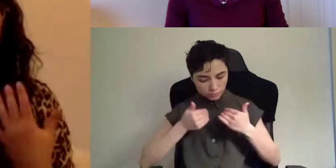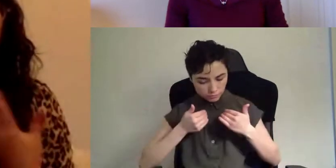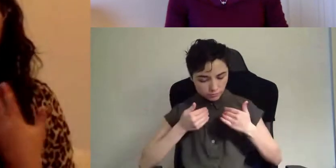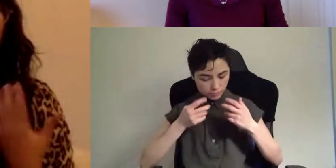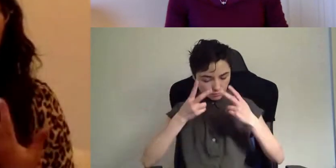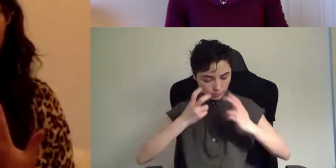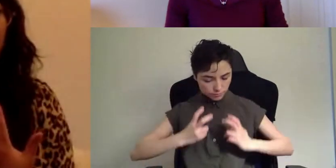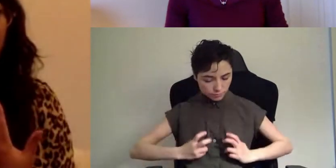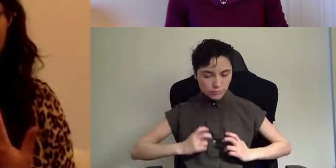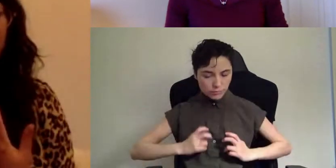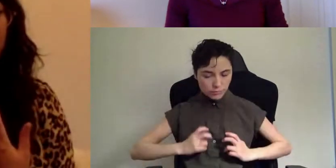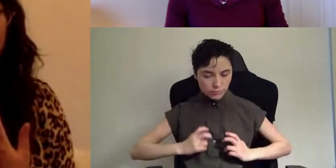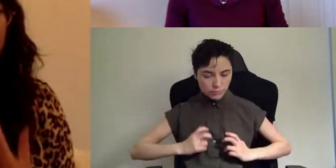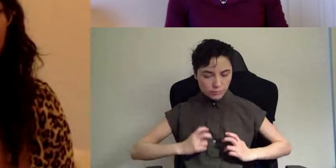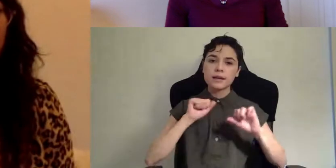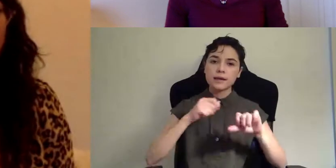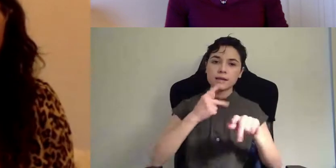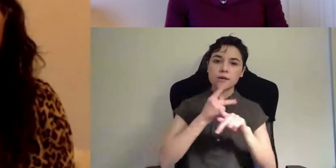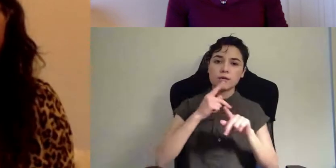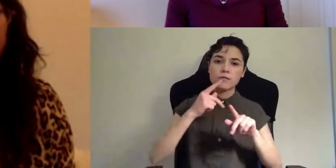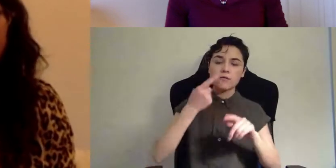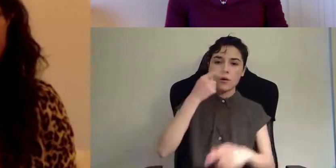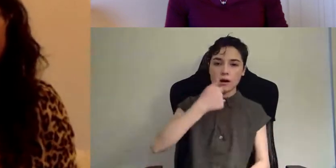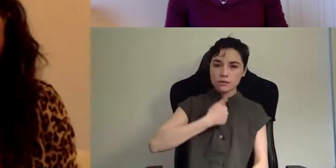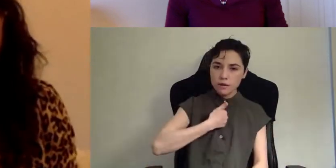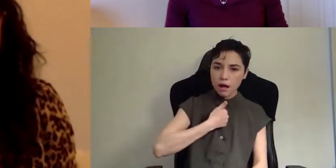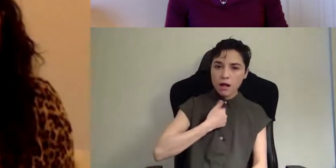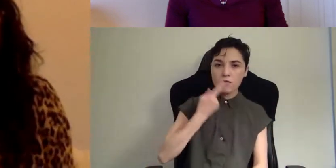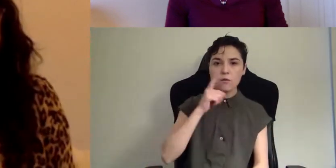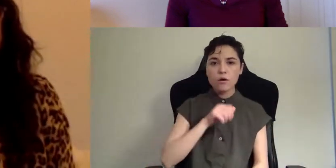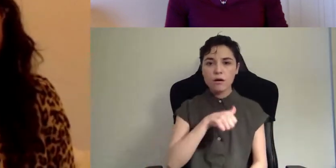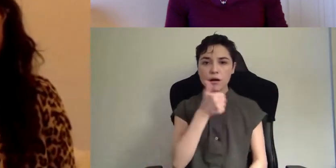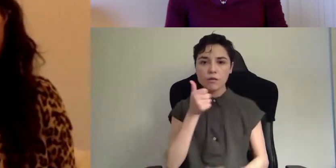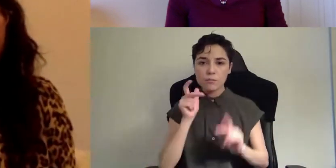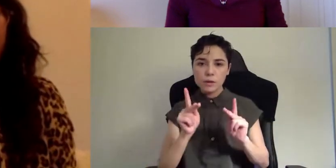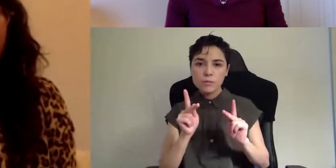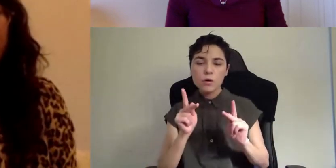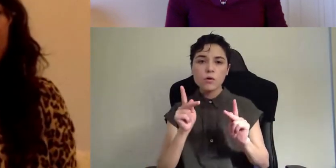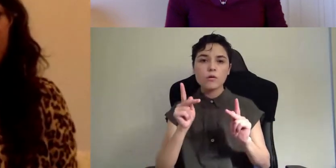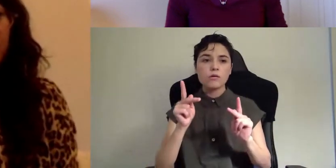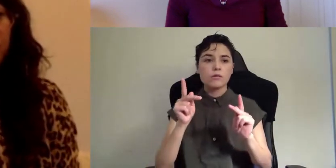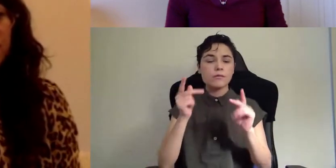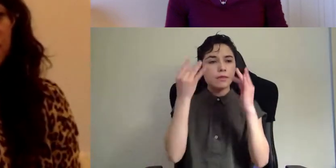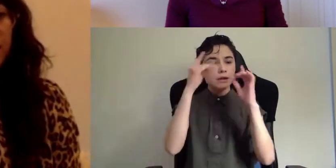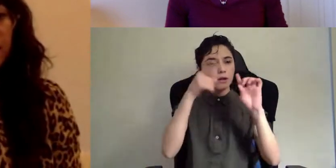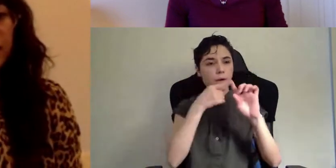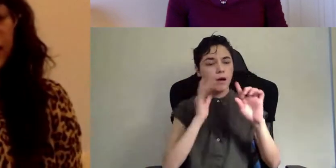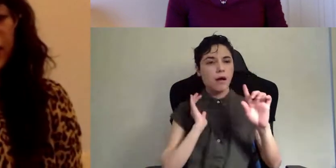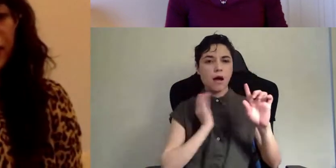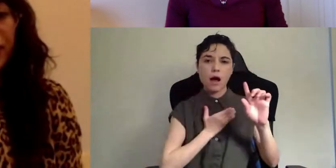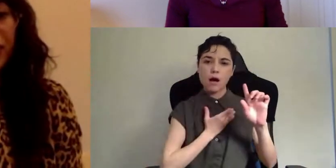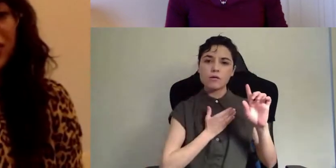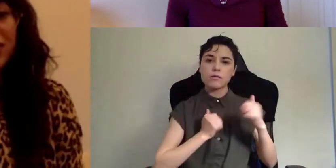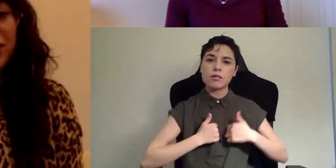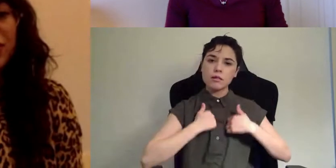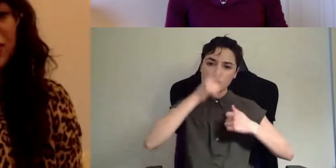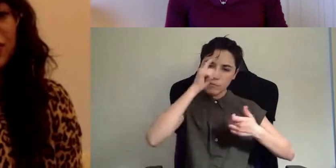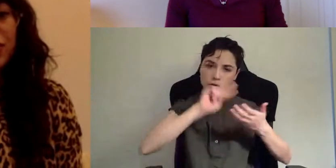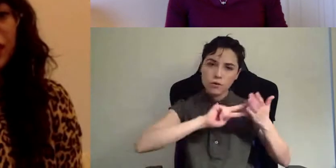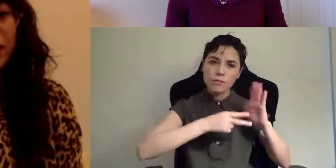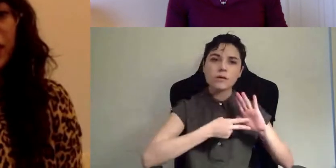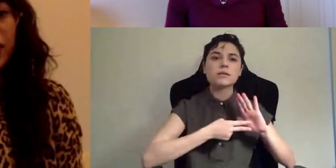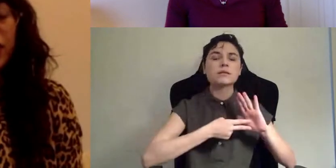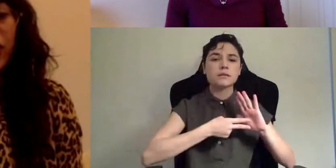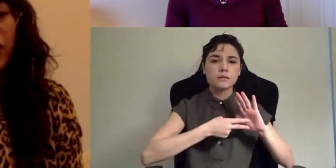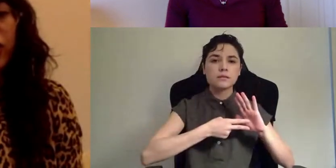other, and then like increase our sense of ourselves and our purpose, the more that we're also able to be with some of